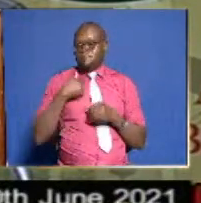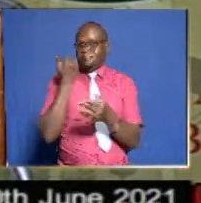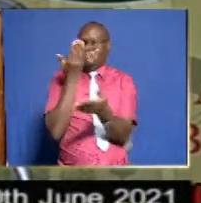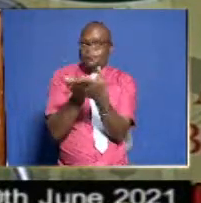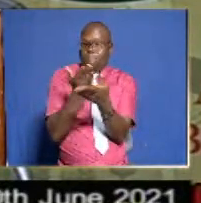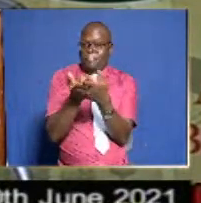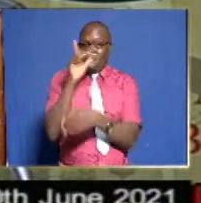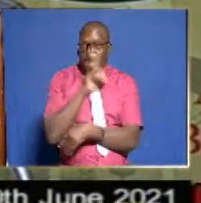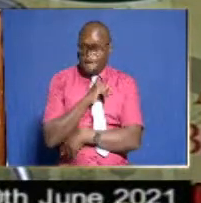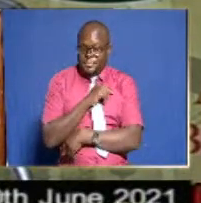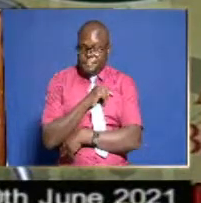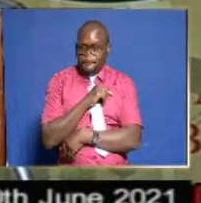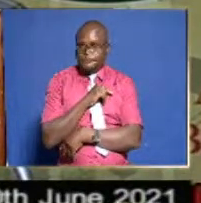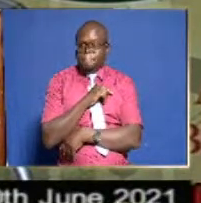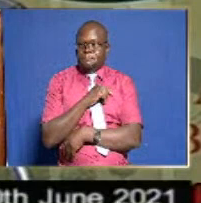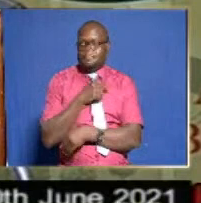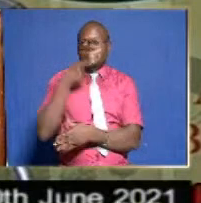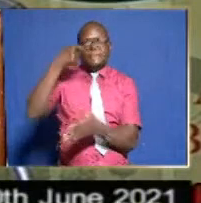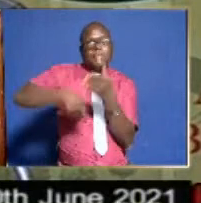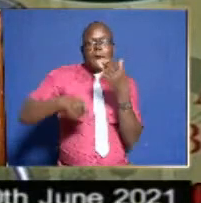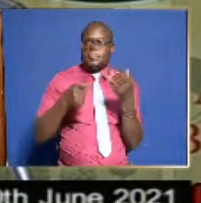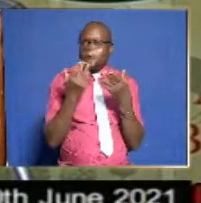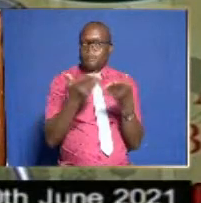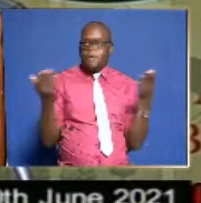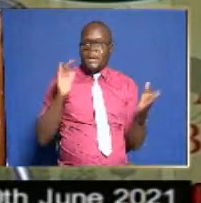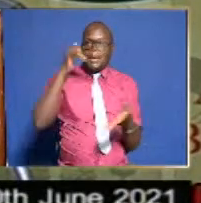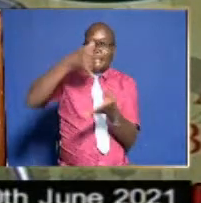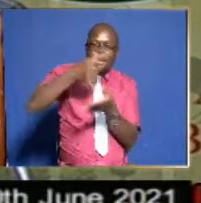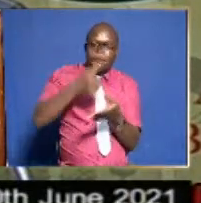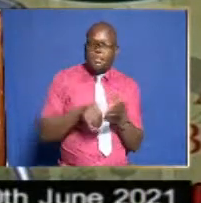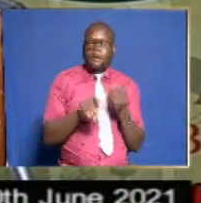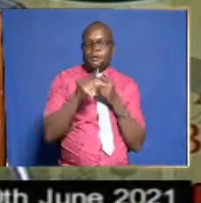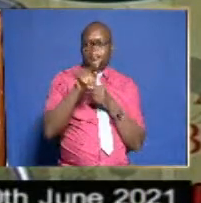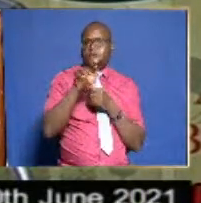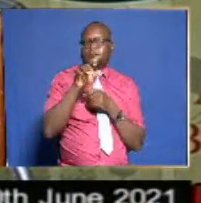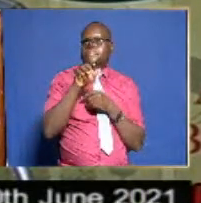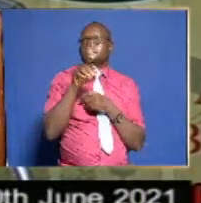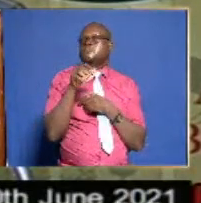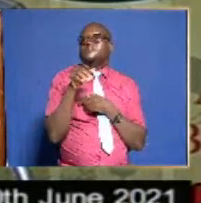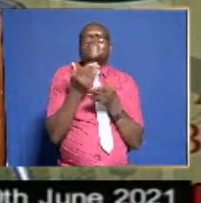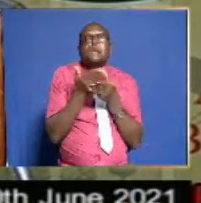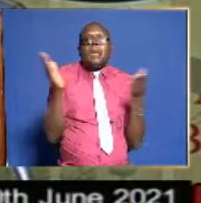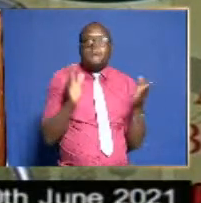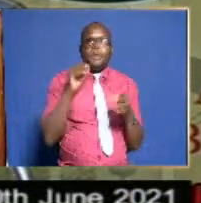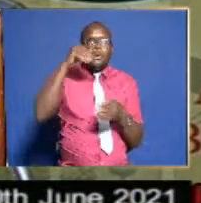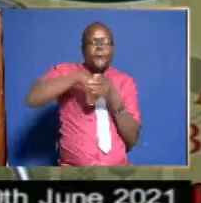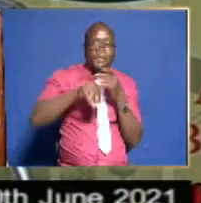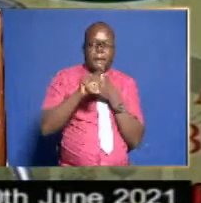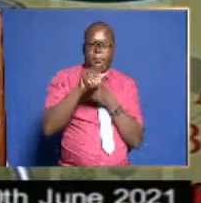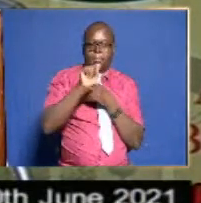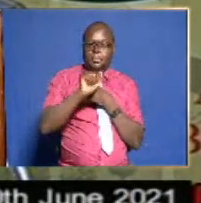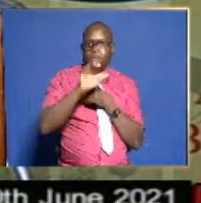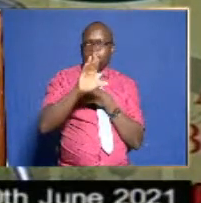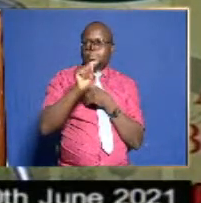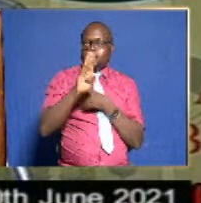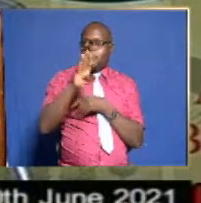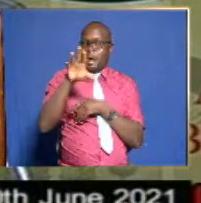propose excise duty on products containing nicotine or nicotine substitutes at a specific rate